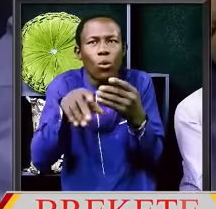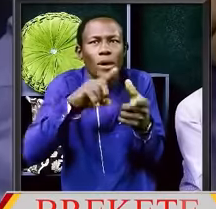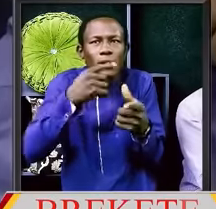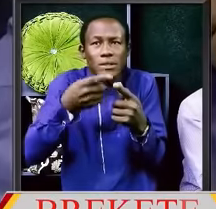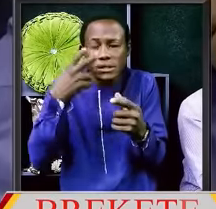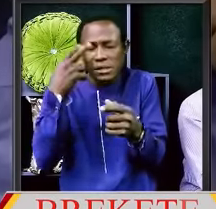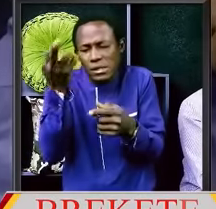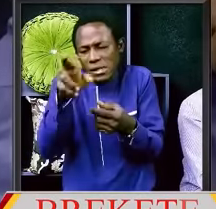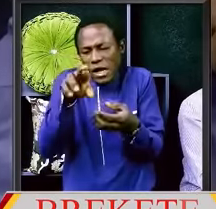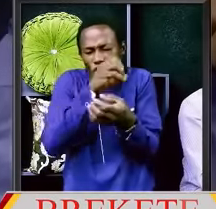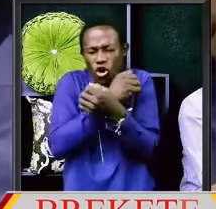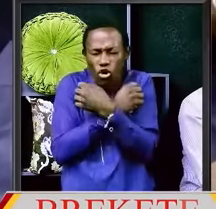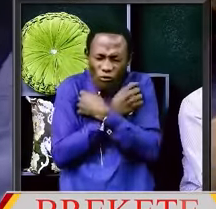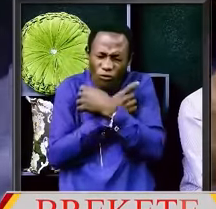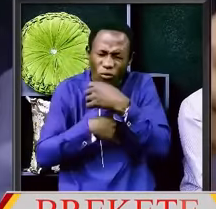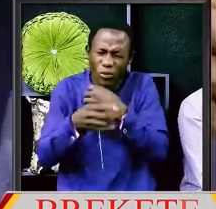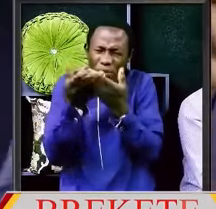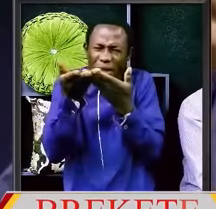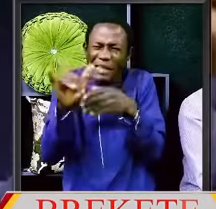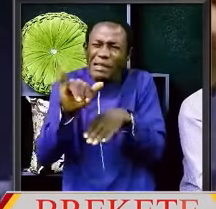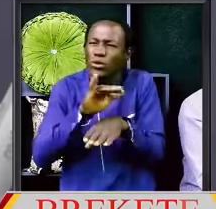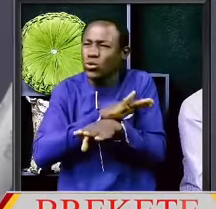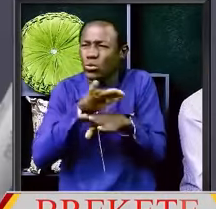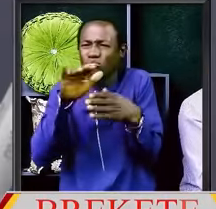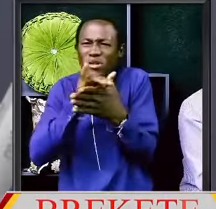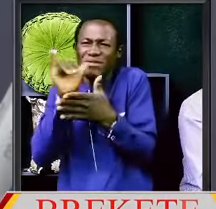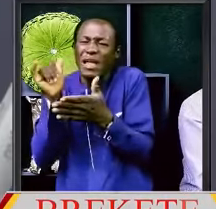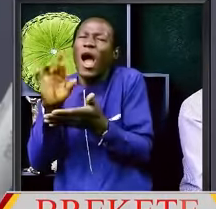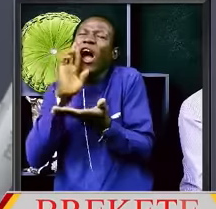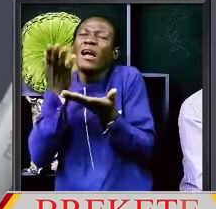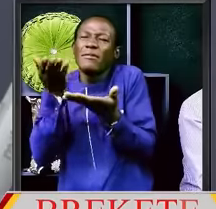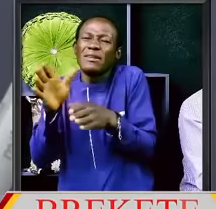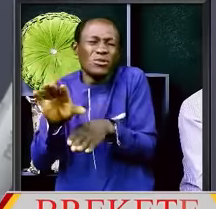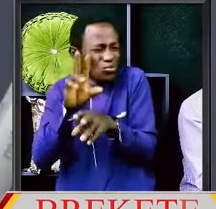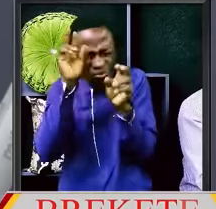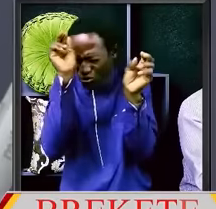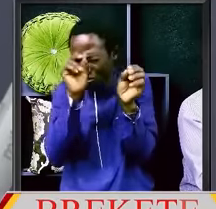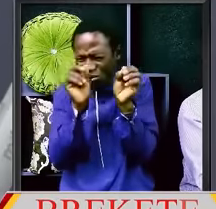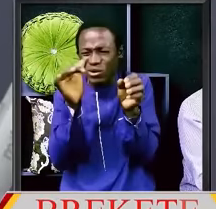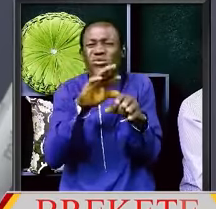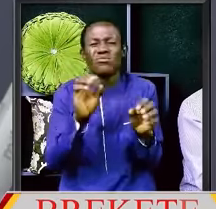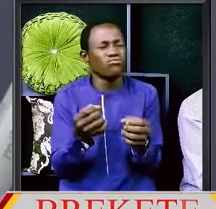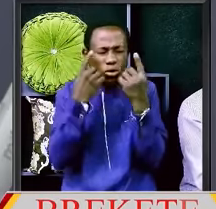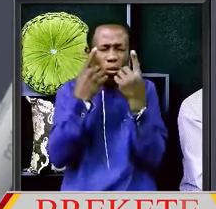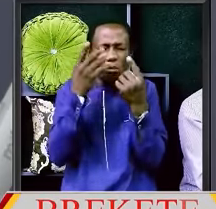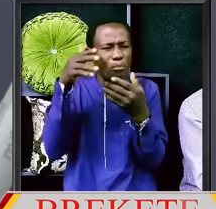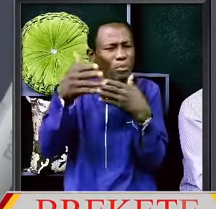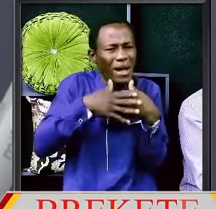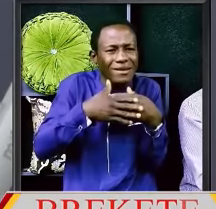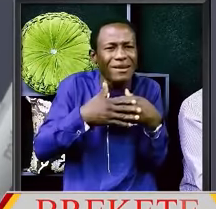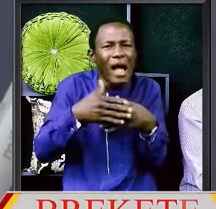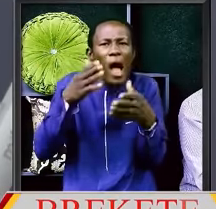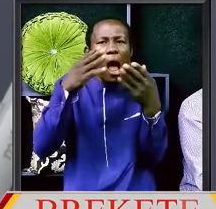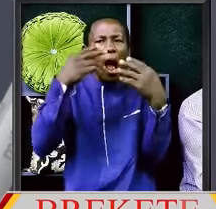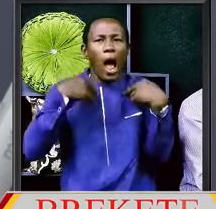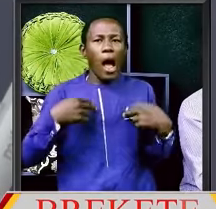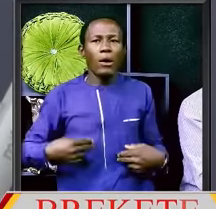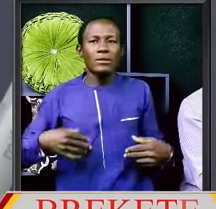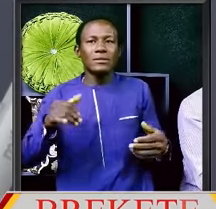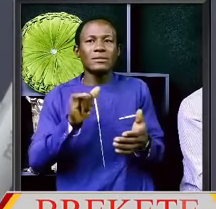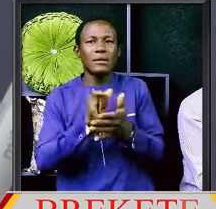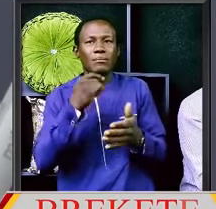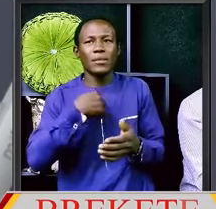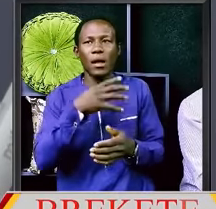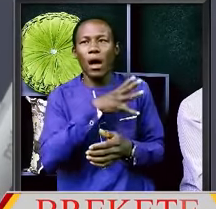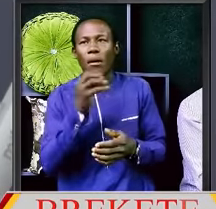ones die, they not believe say they don't die. Yes, sir. They believe say, no, they go still wake up. Yes, sir. House where me and my late wife,